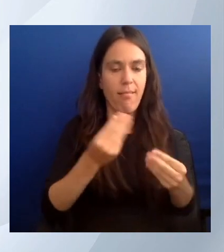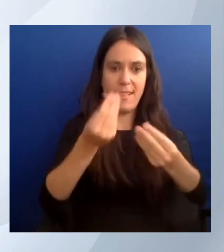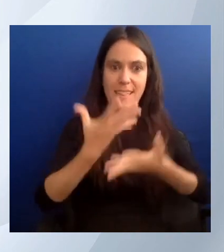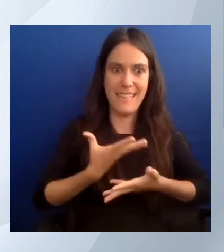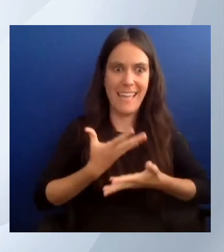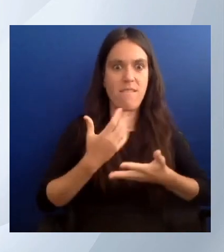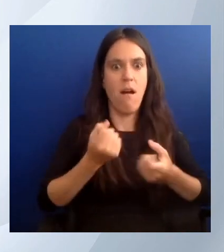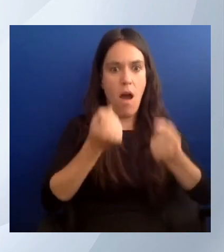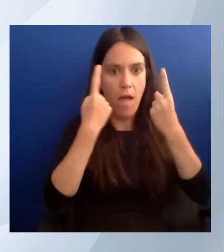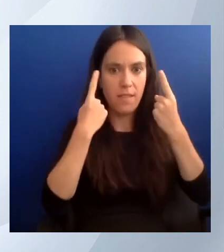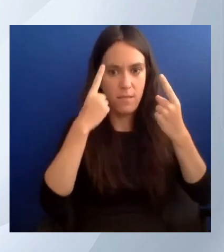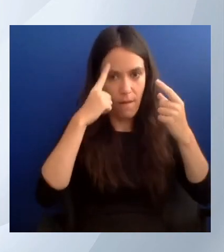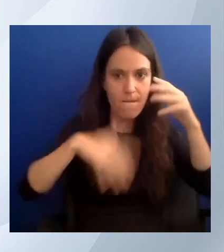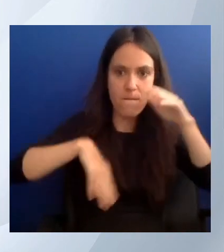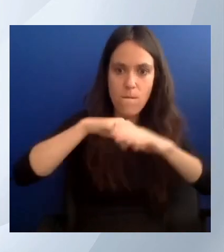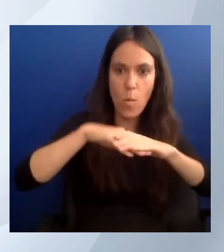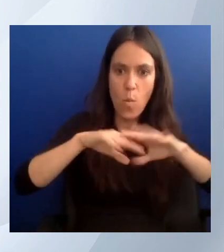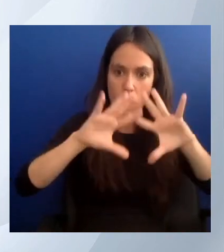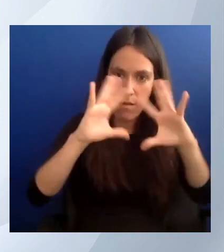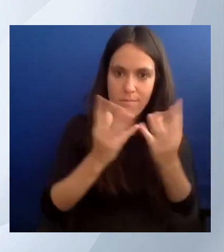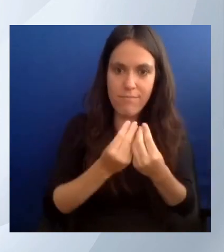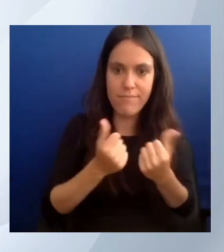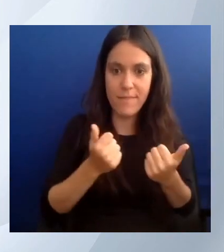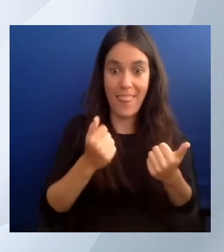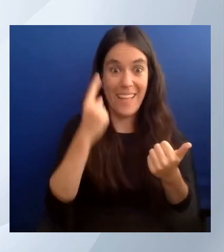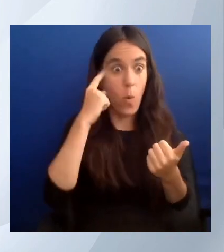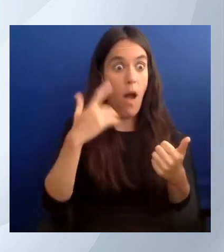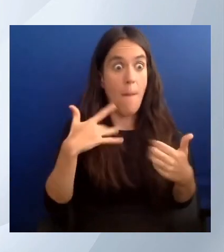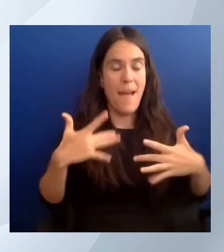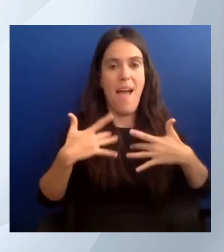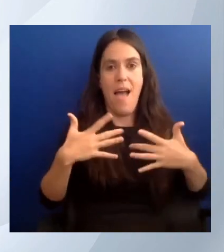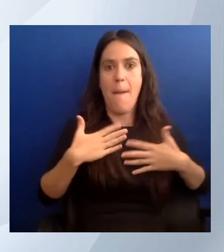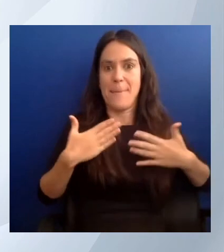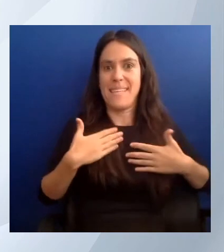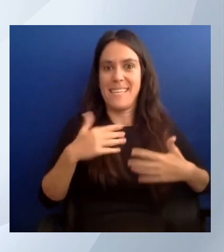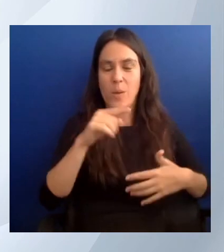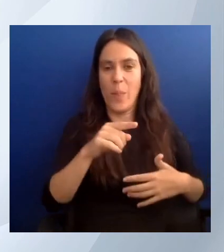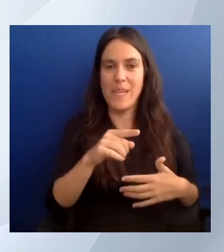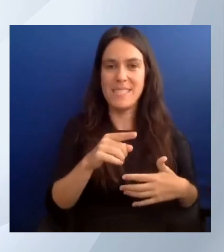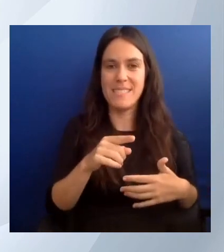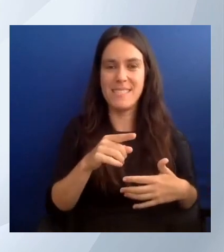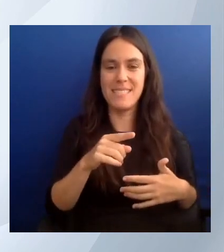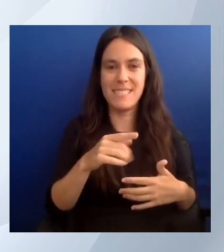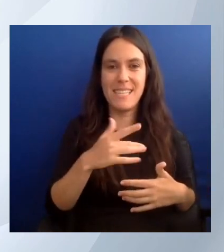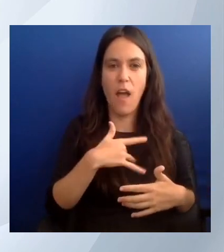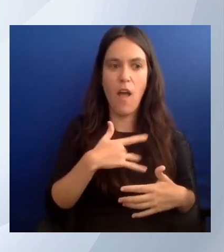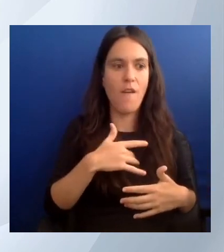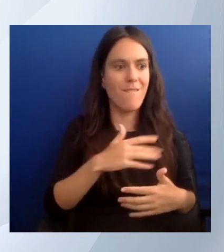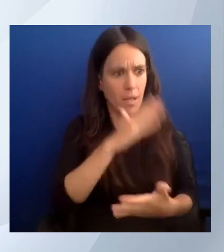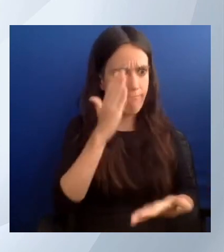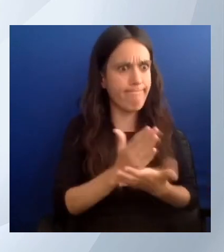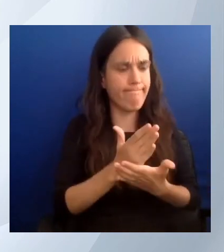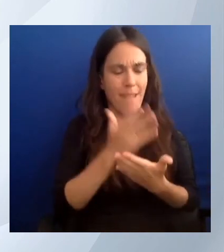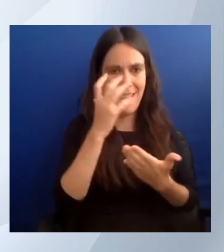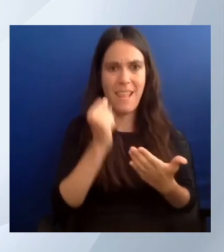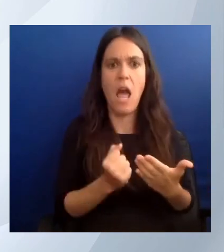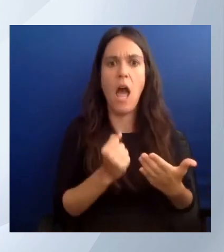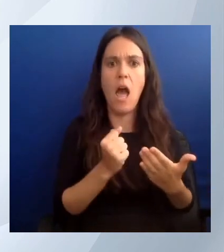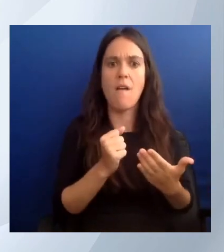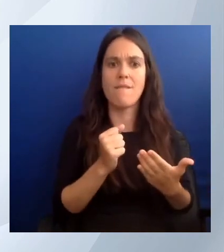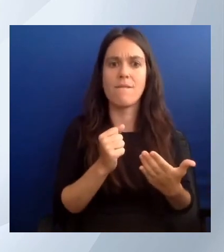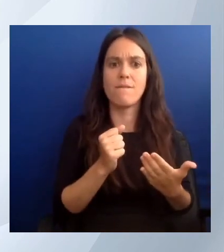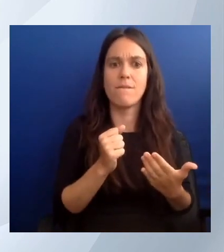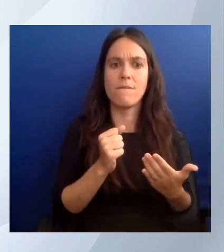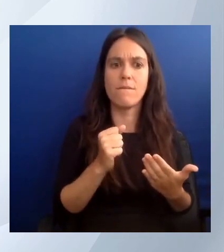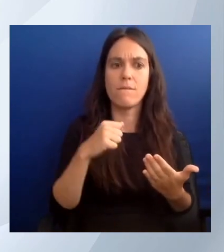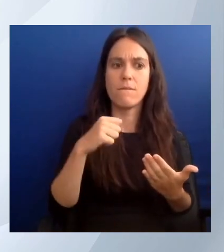and then you can really focus on that's why I was really happy with this hack week that we had. We made sure that we had the product owners on board with us too, because it was